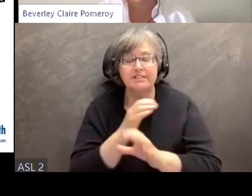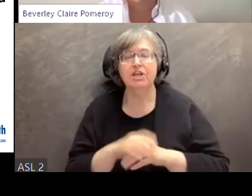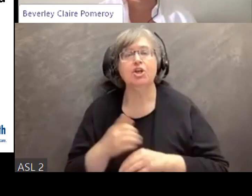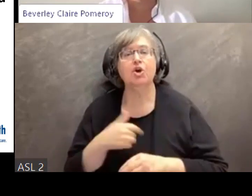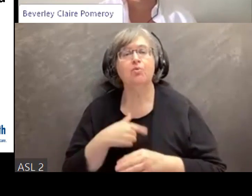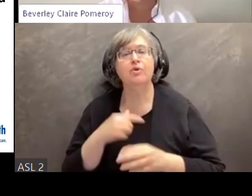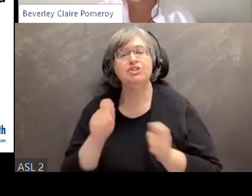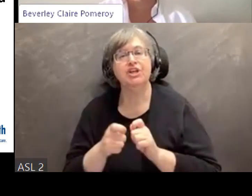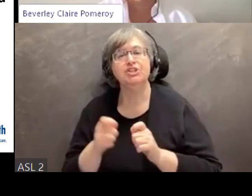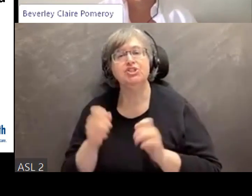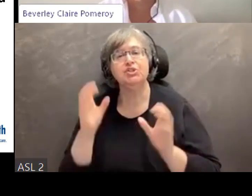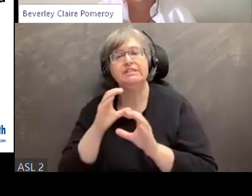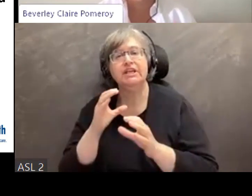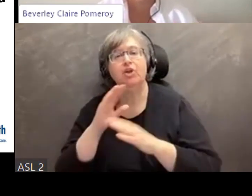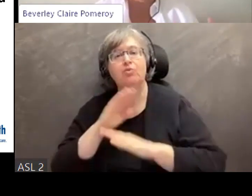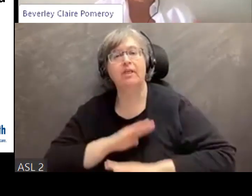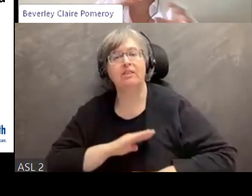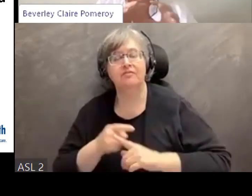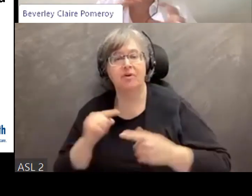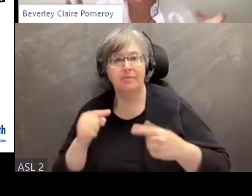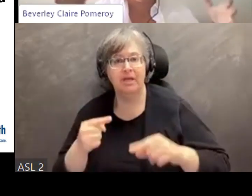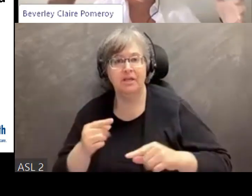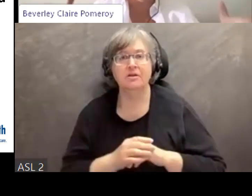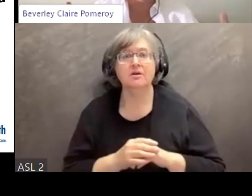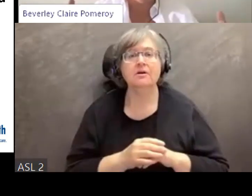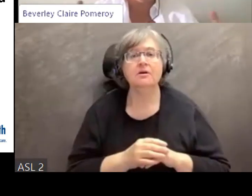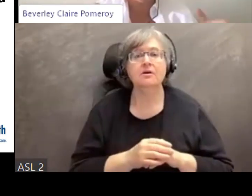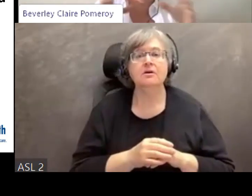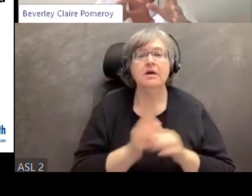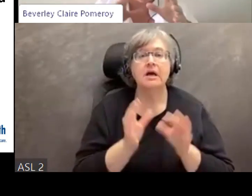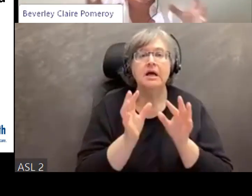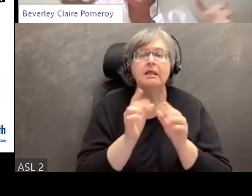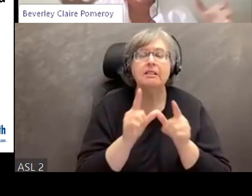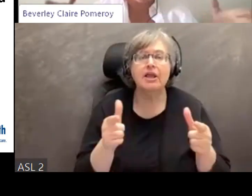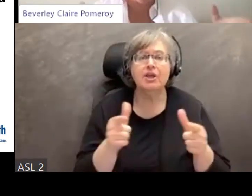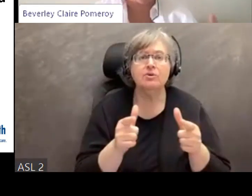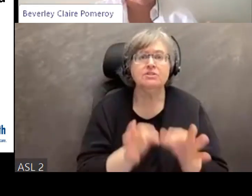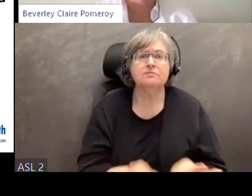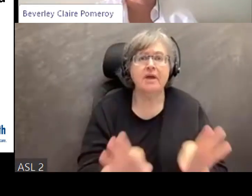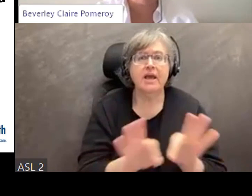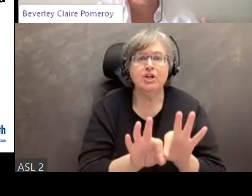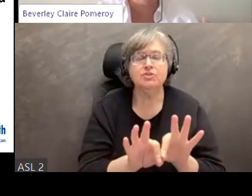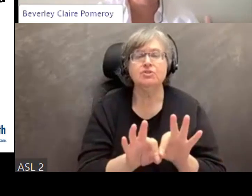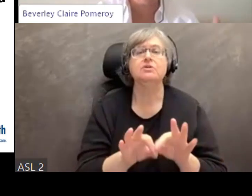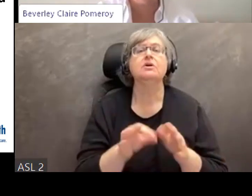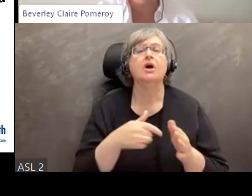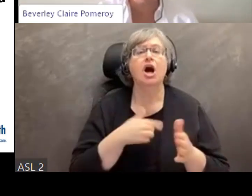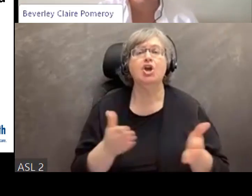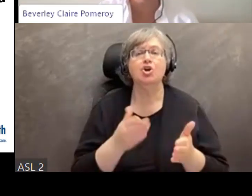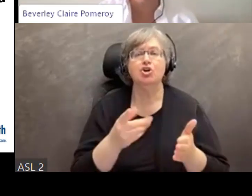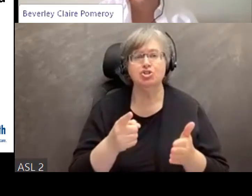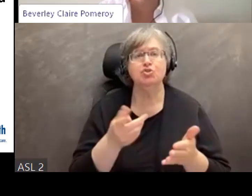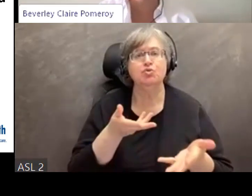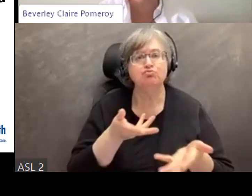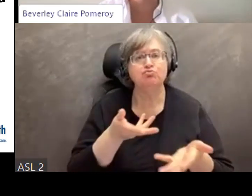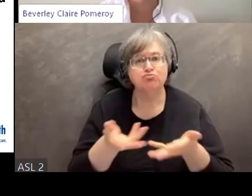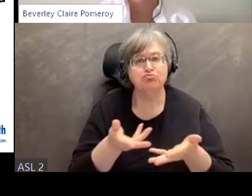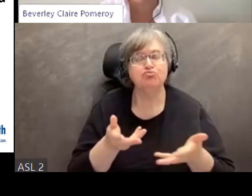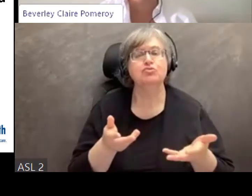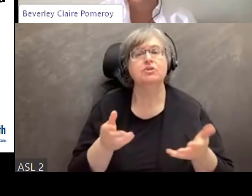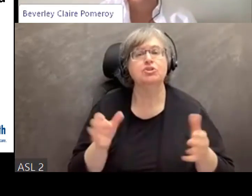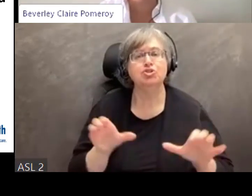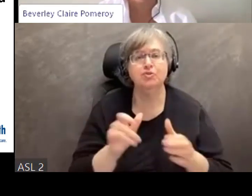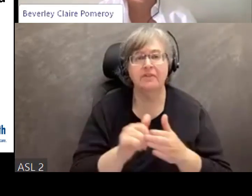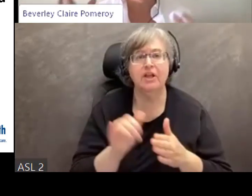from pain. Again, just ask. And part of the TRIP in practice is that language matters. And just really encourage you to share this practice in your